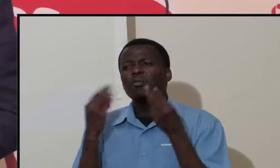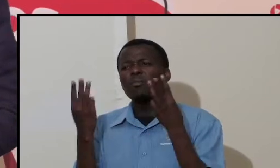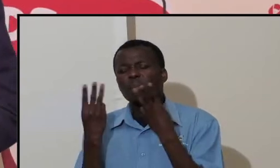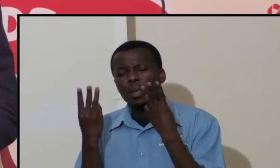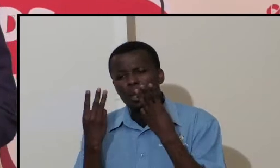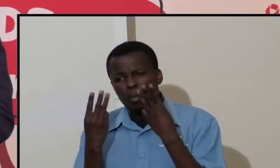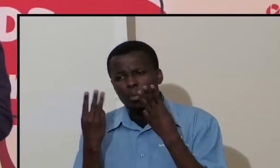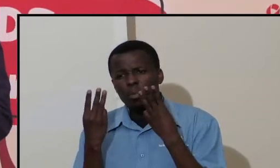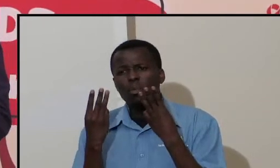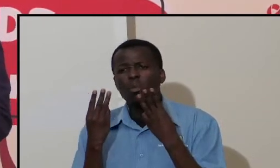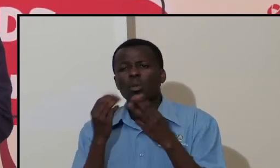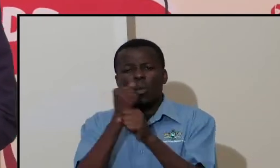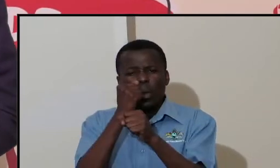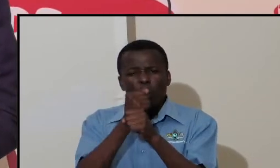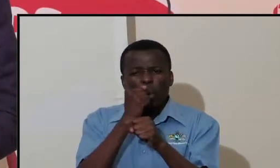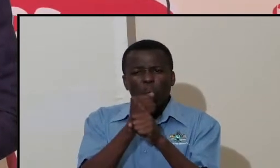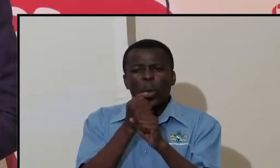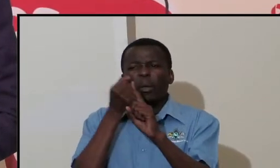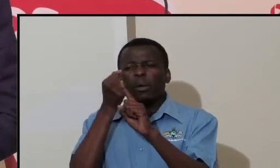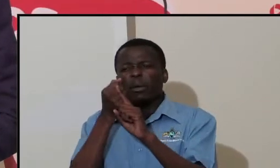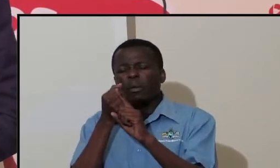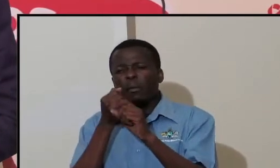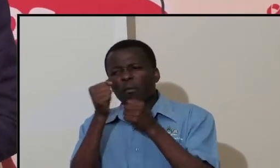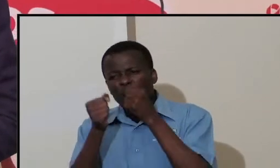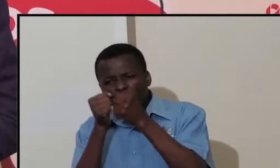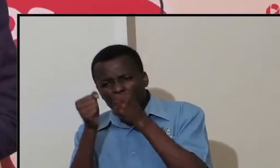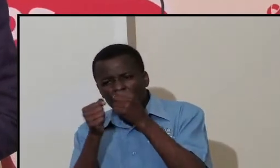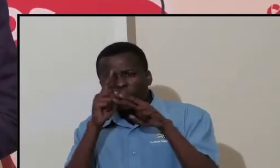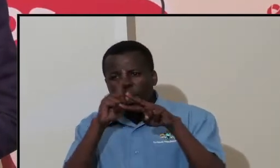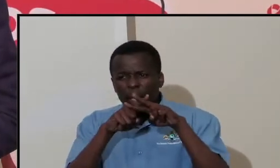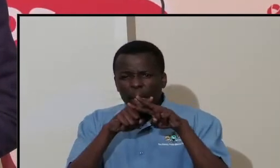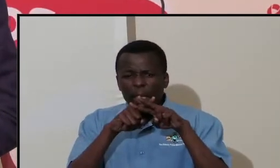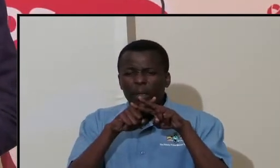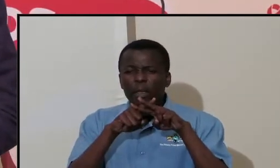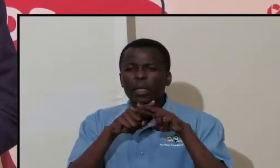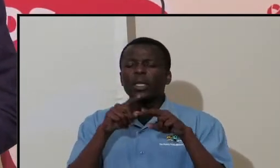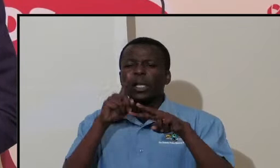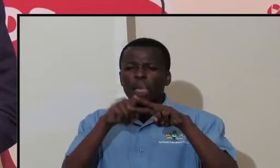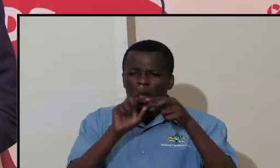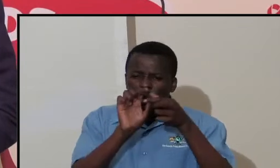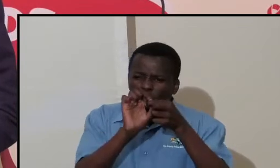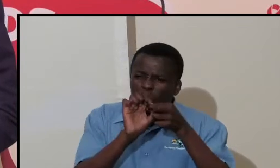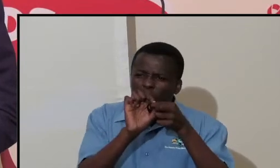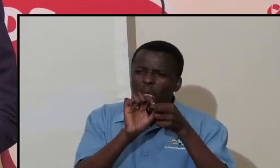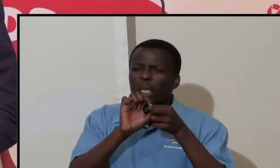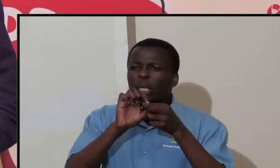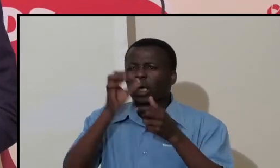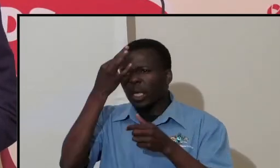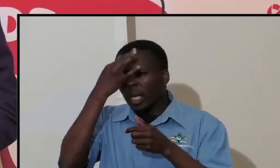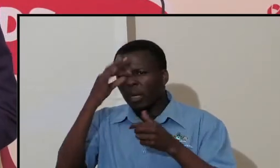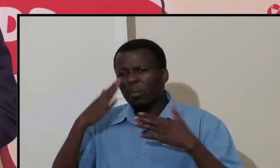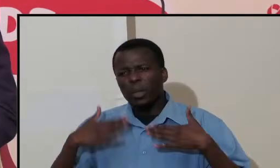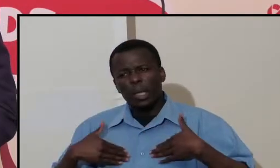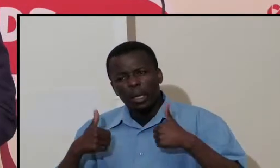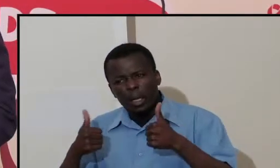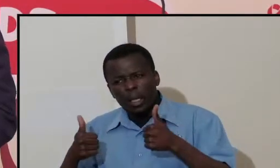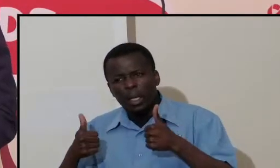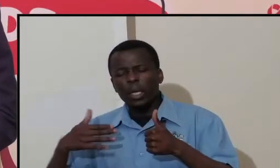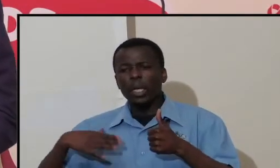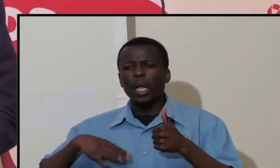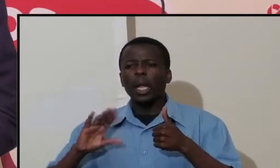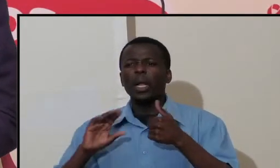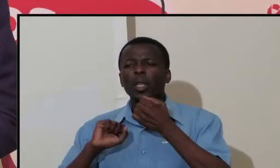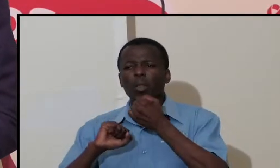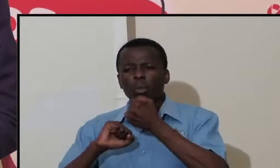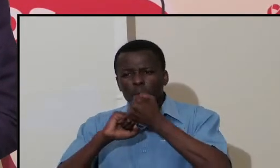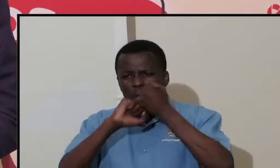Ministry of Health, Nature, and many others, including those that support us, like